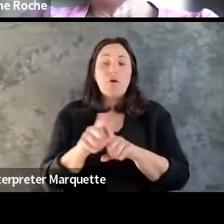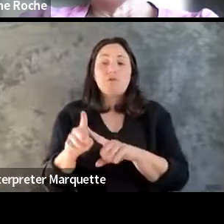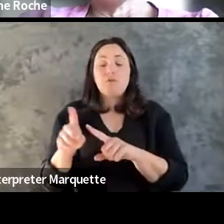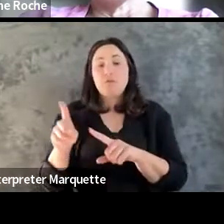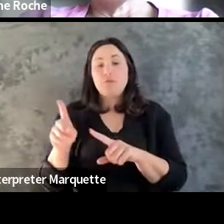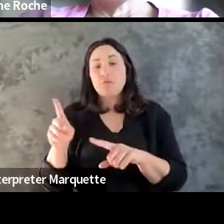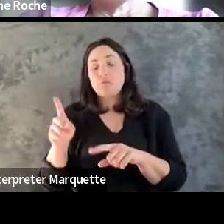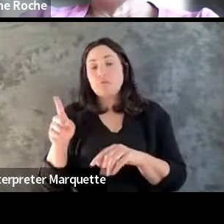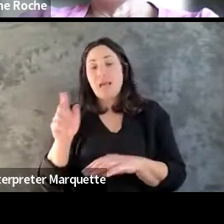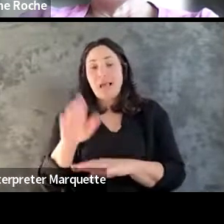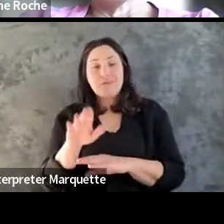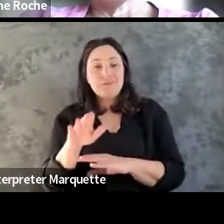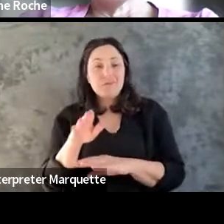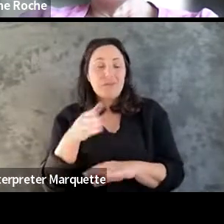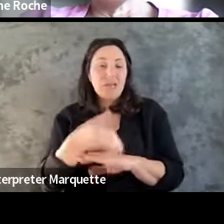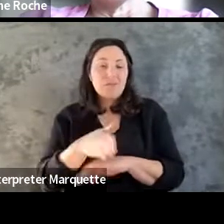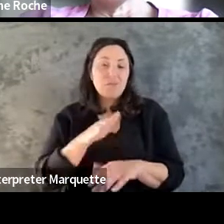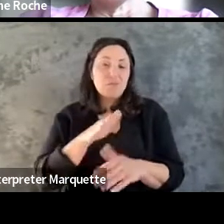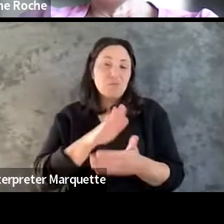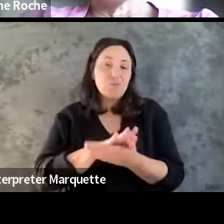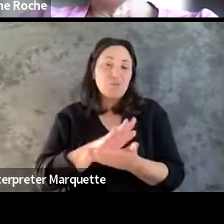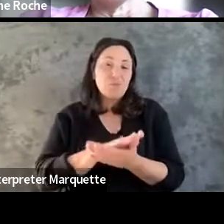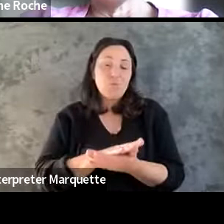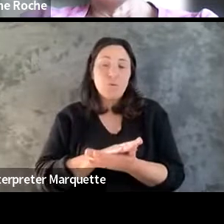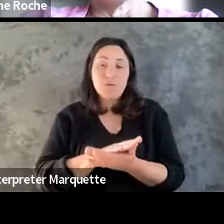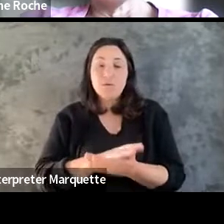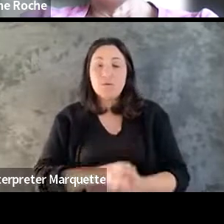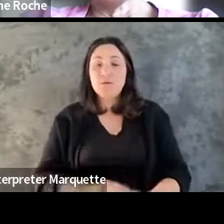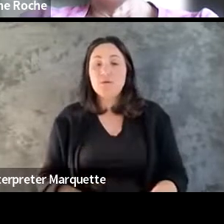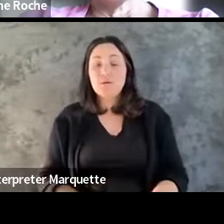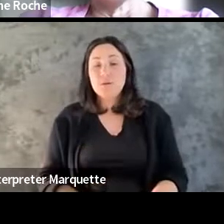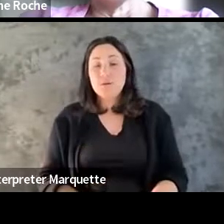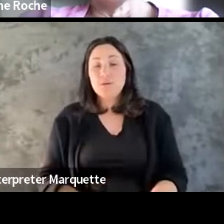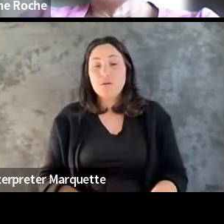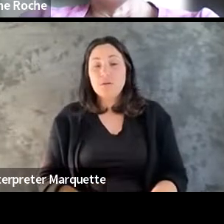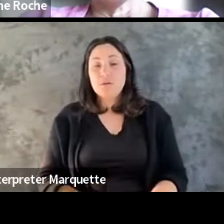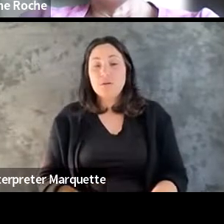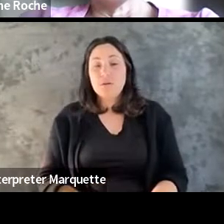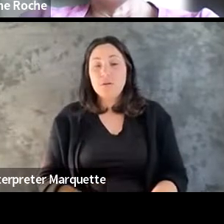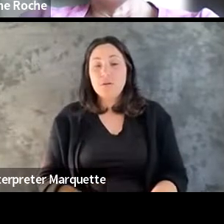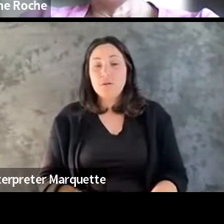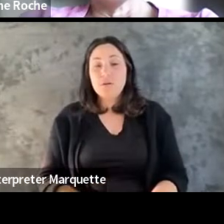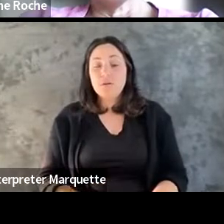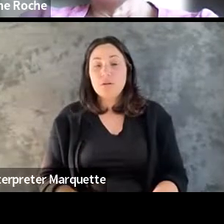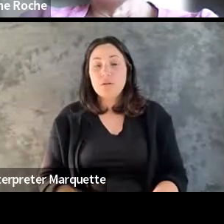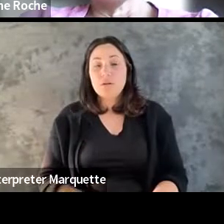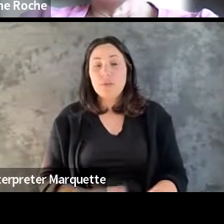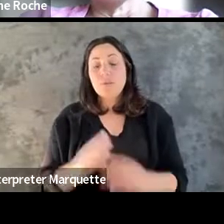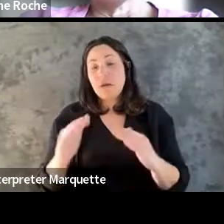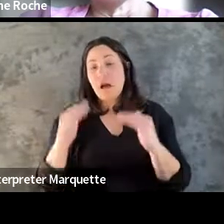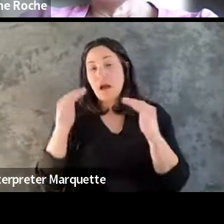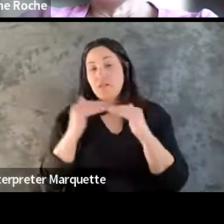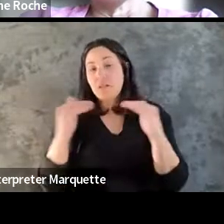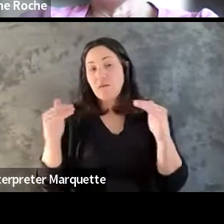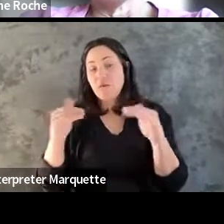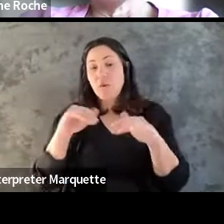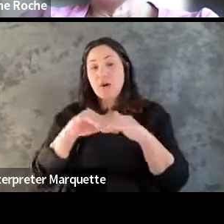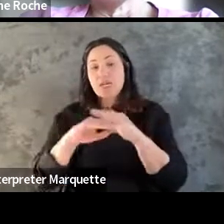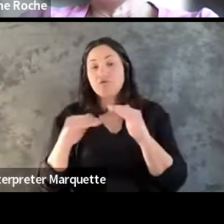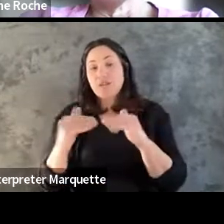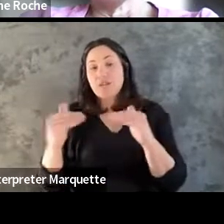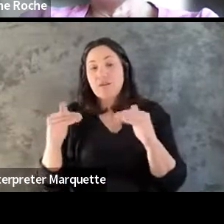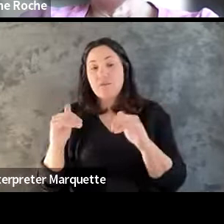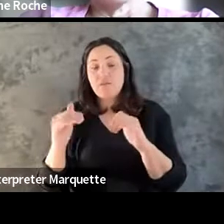develop opportunities after school as well, in the spirit of a higher level possibly, or an entry level for language for